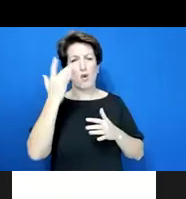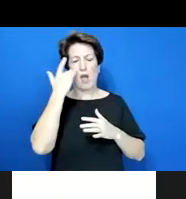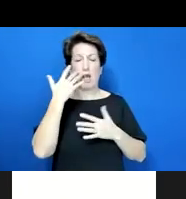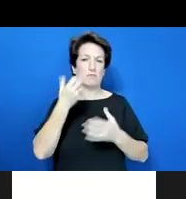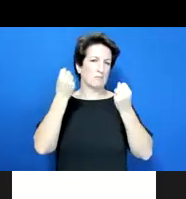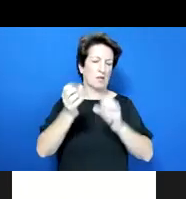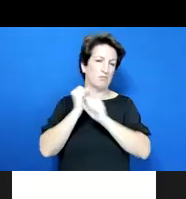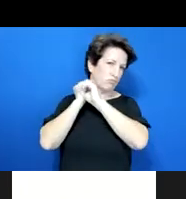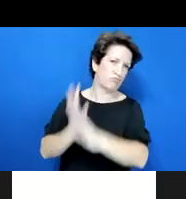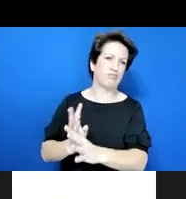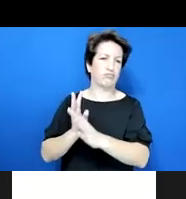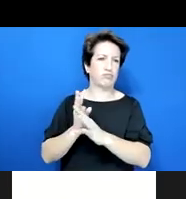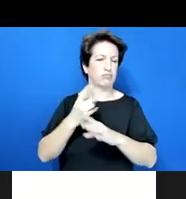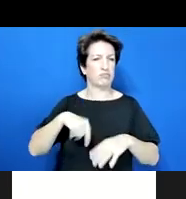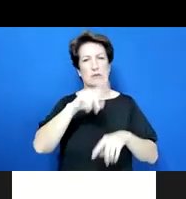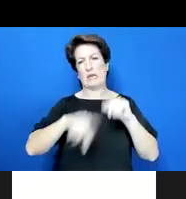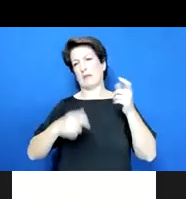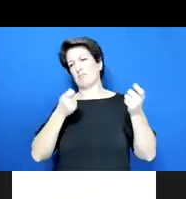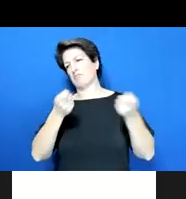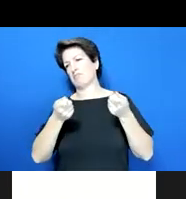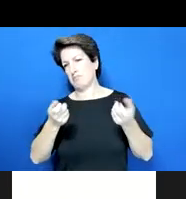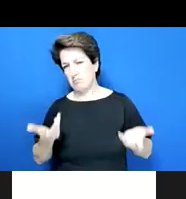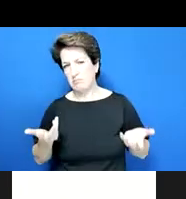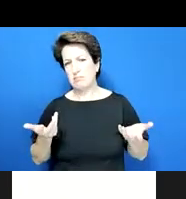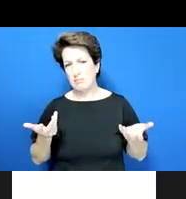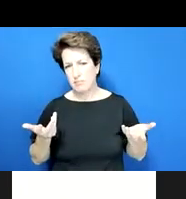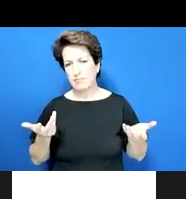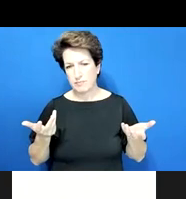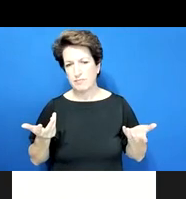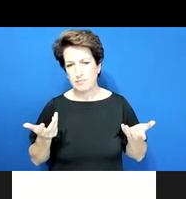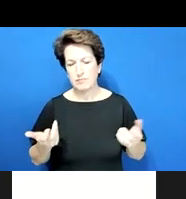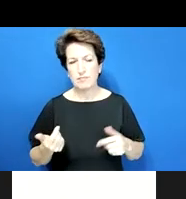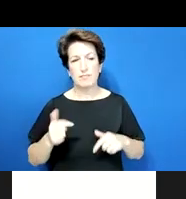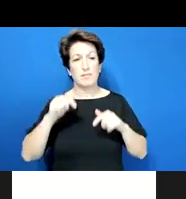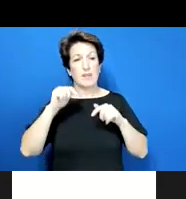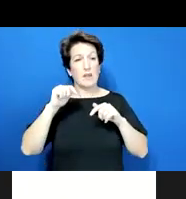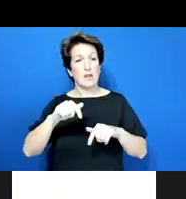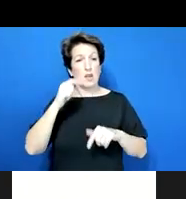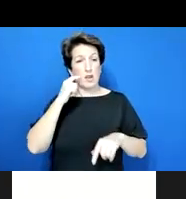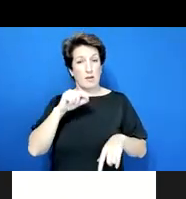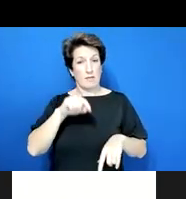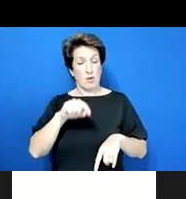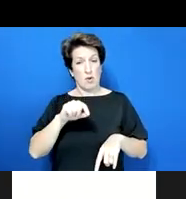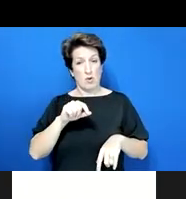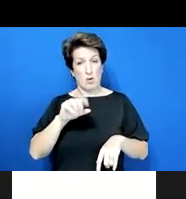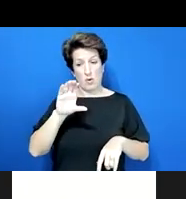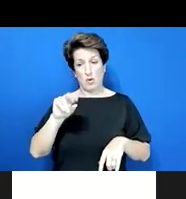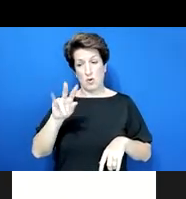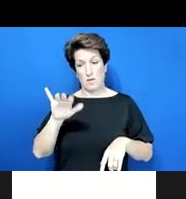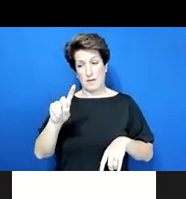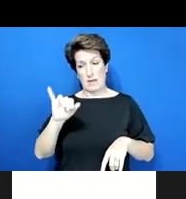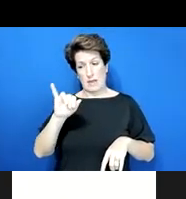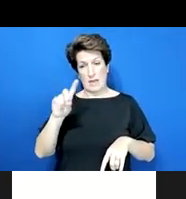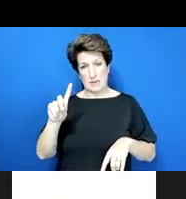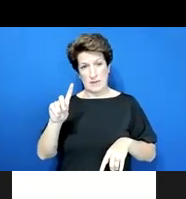received. The province, so everything we do in COVAX, so COVID ID is created inside